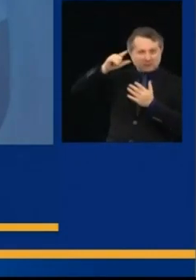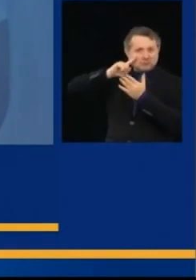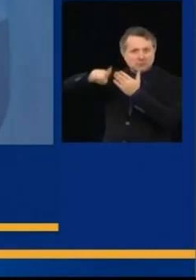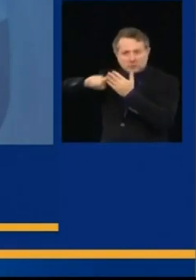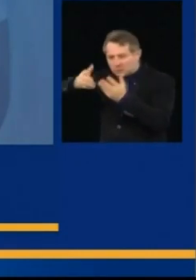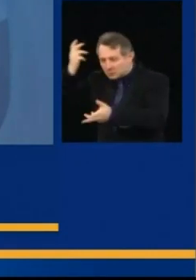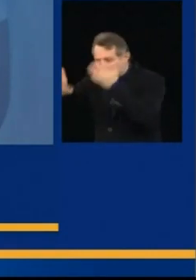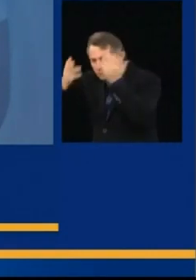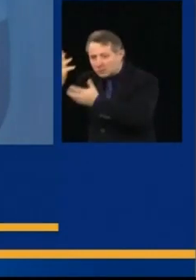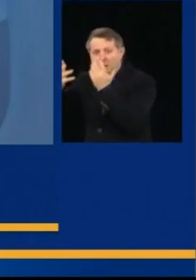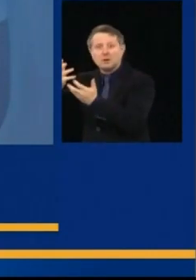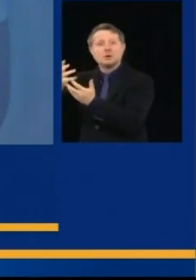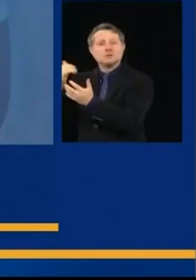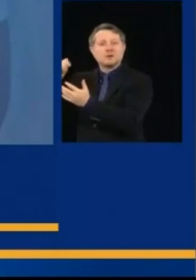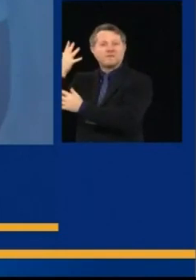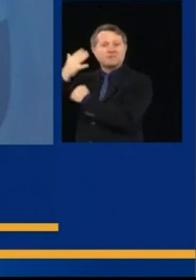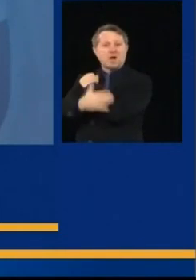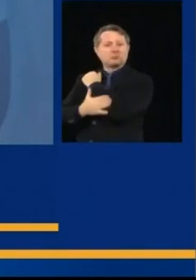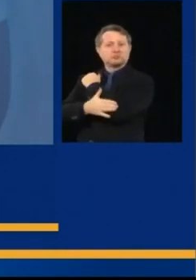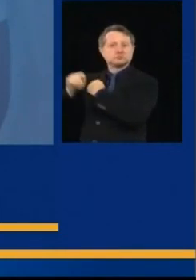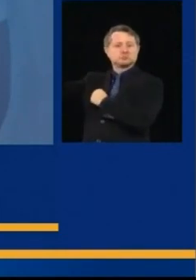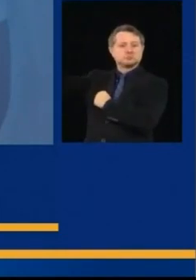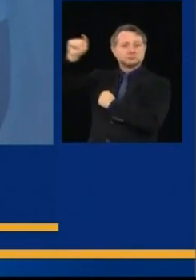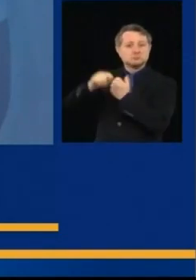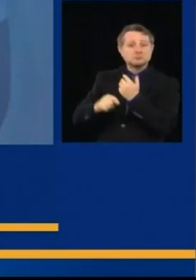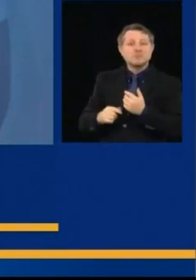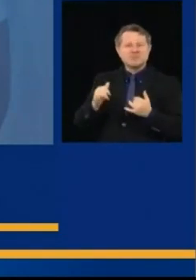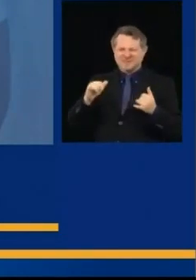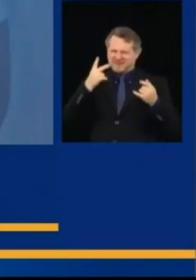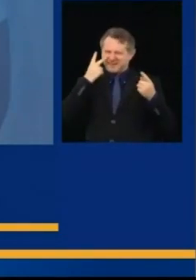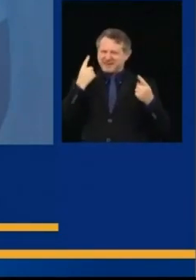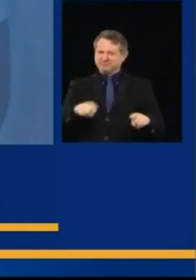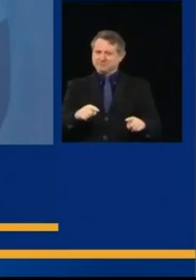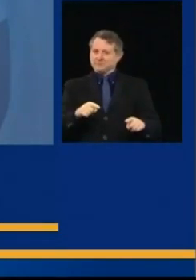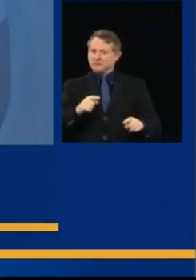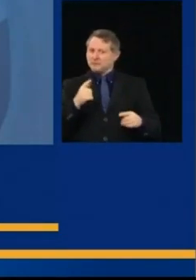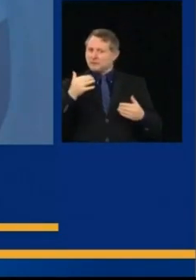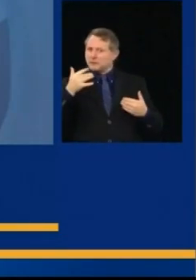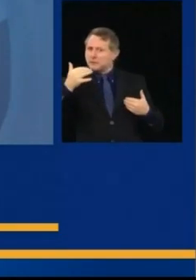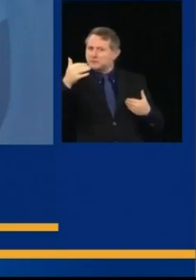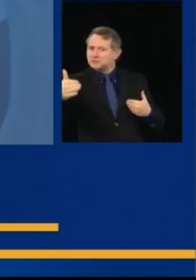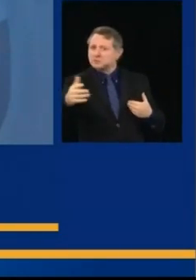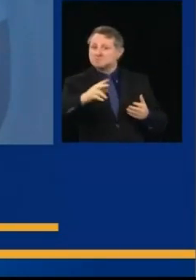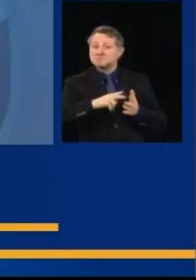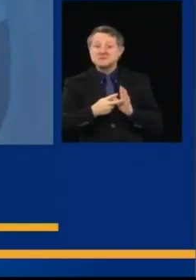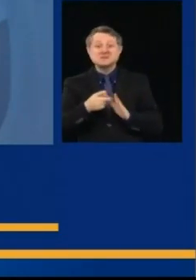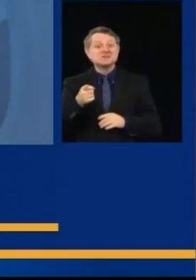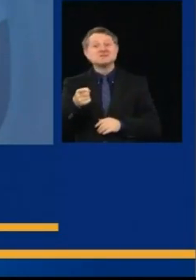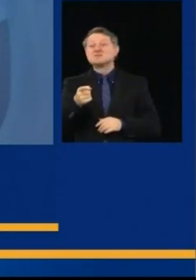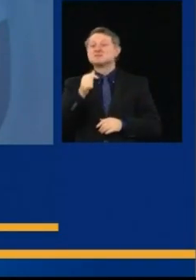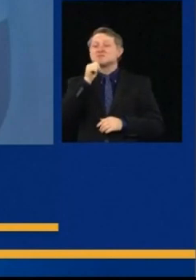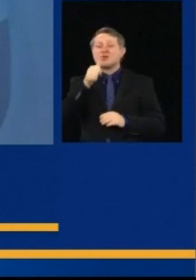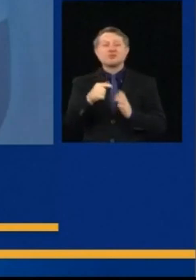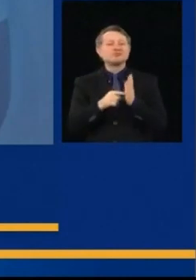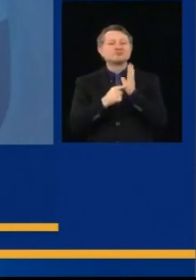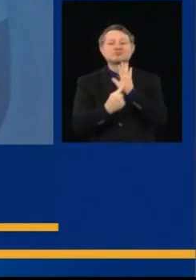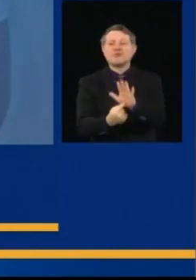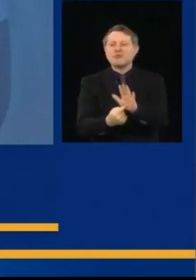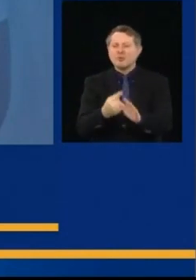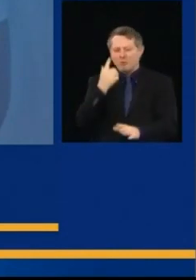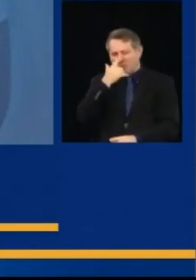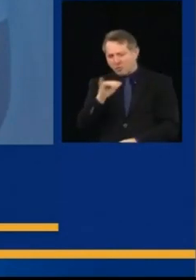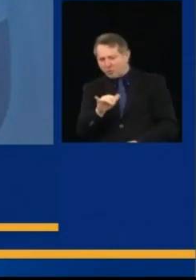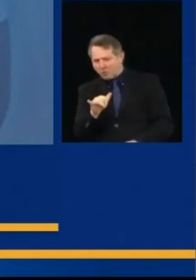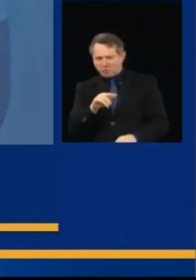it happened after the fact and does not present as a normal COVID case, it may